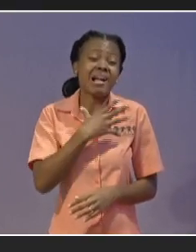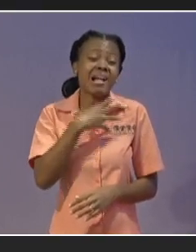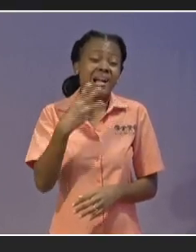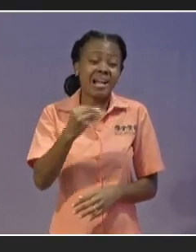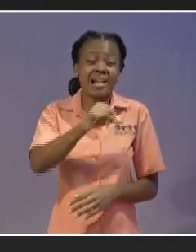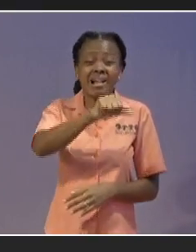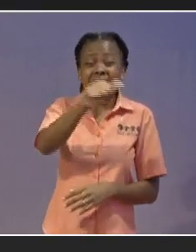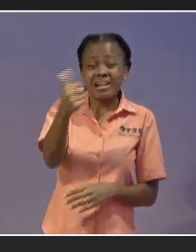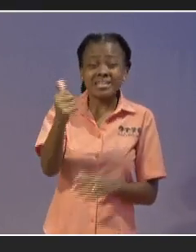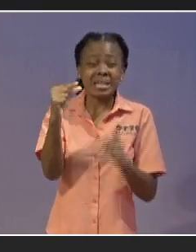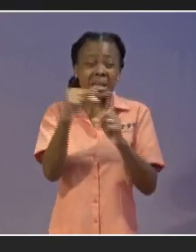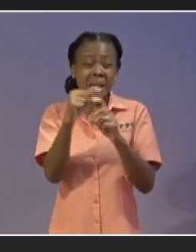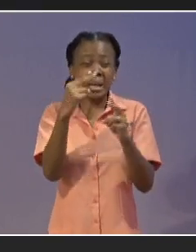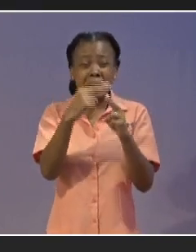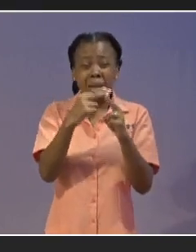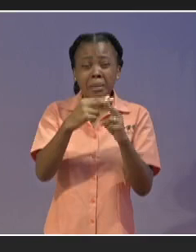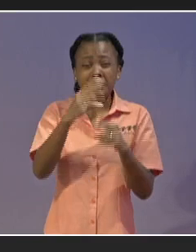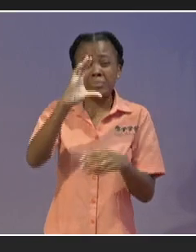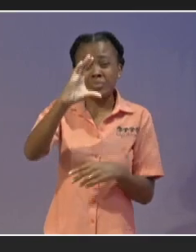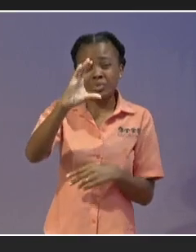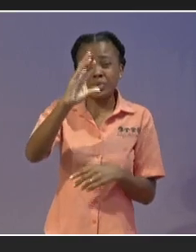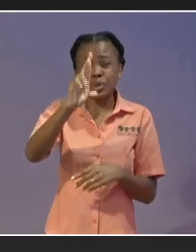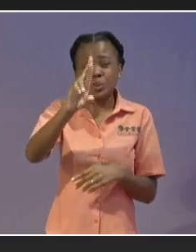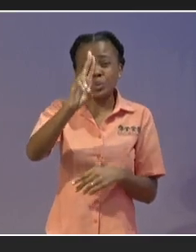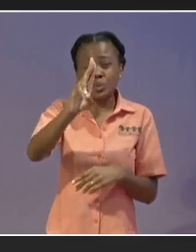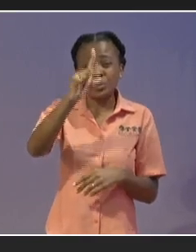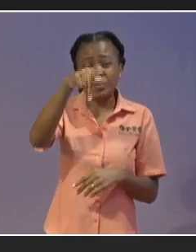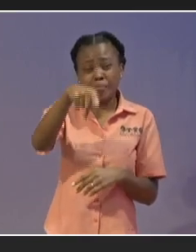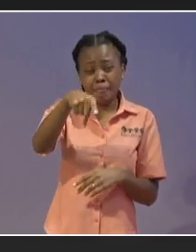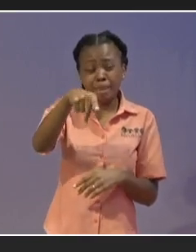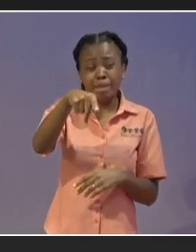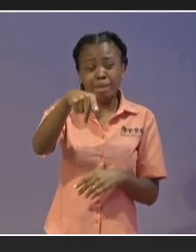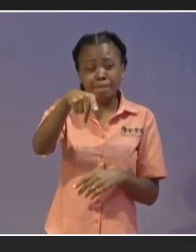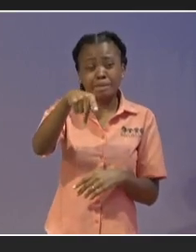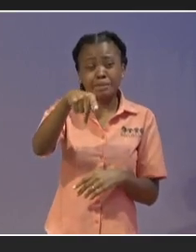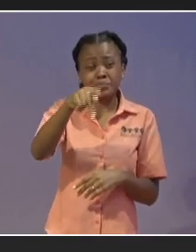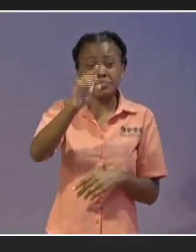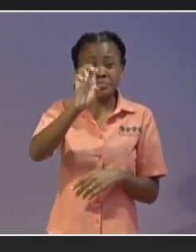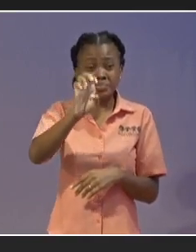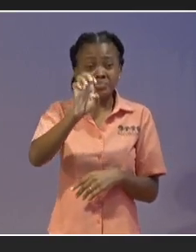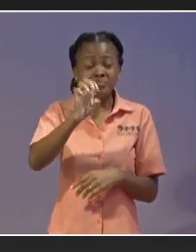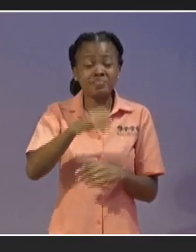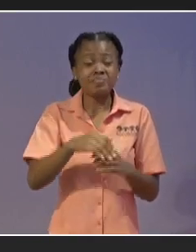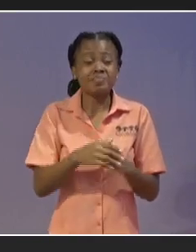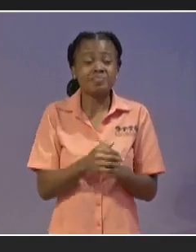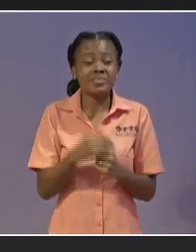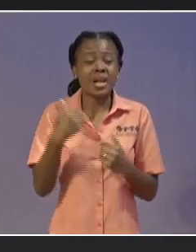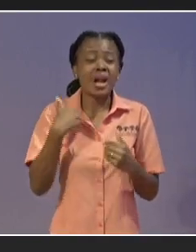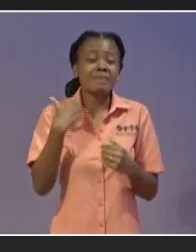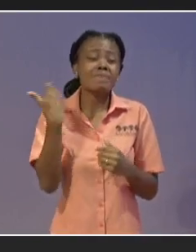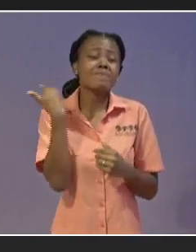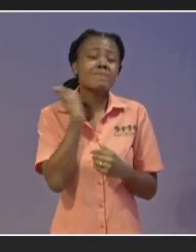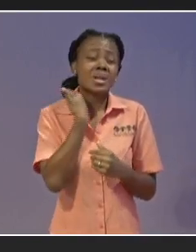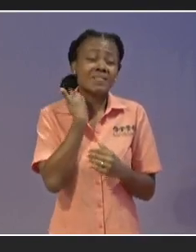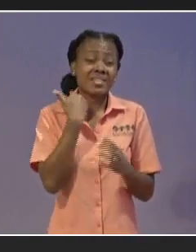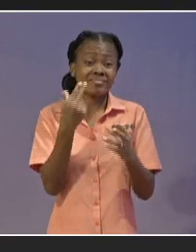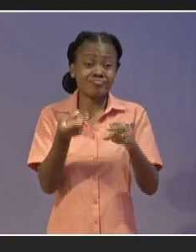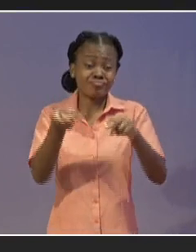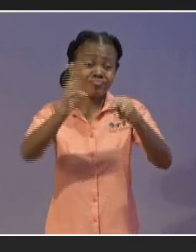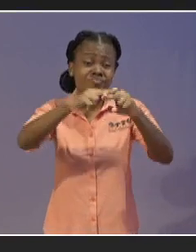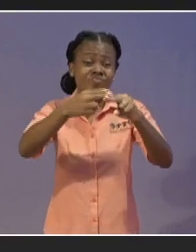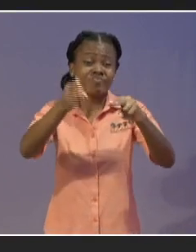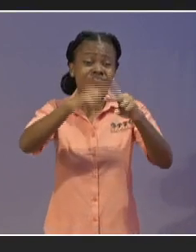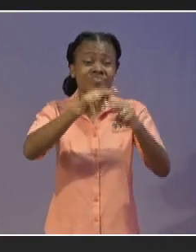to just mention that in a second, but as we go along for a bit. So we have the fever fits, increase in MIS-C, which we mentioned a few times.